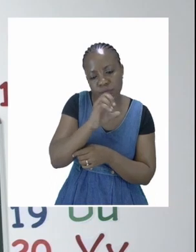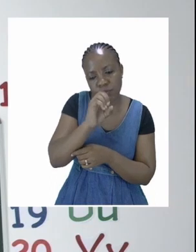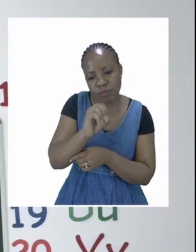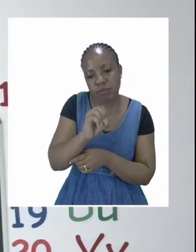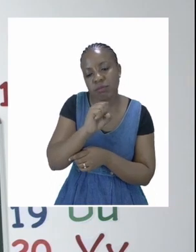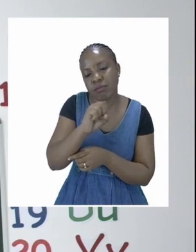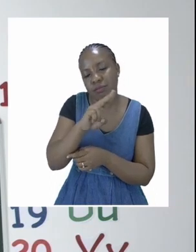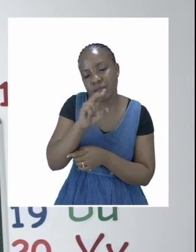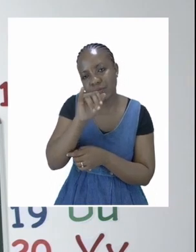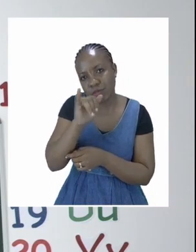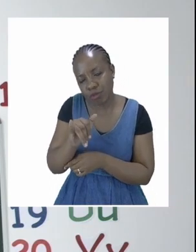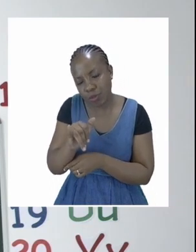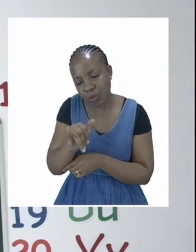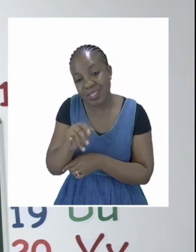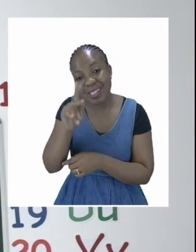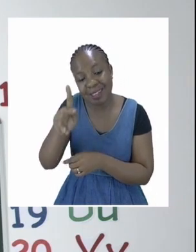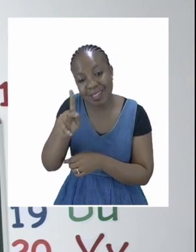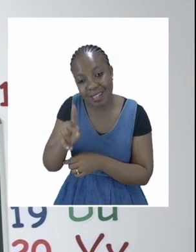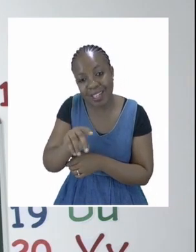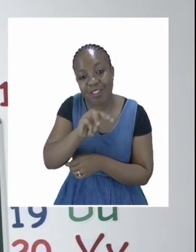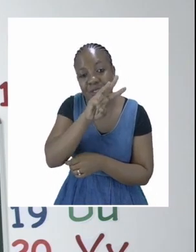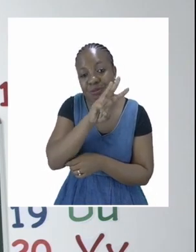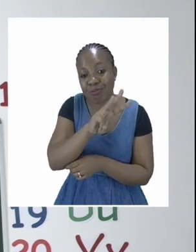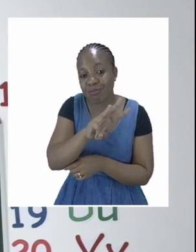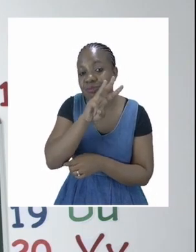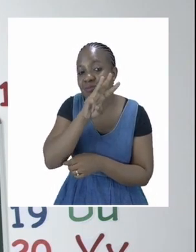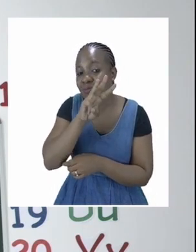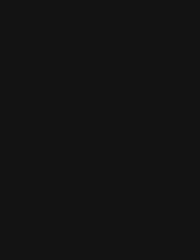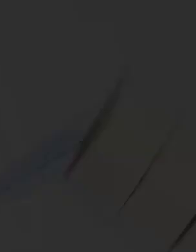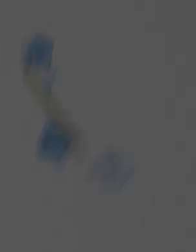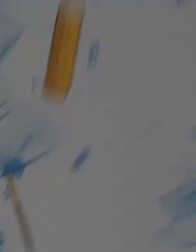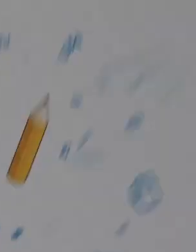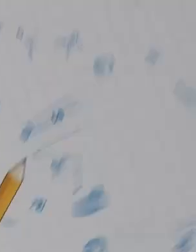our website, Zoshi Online.